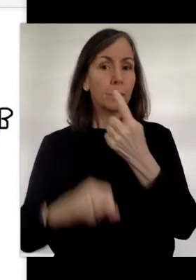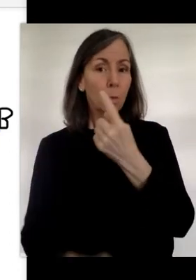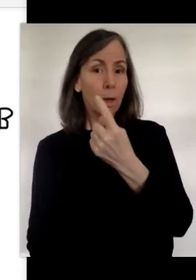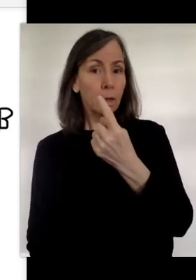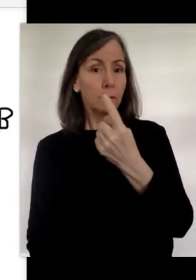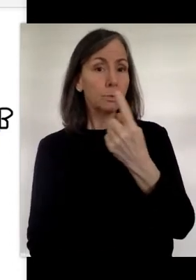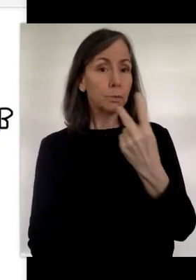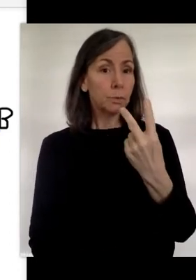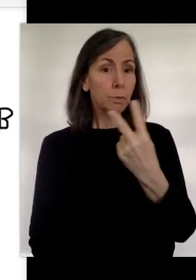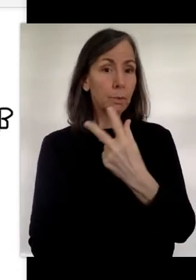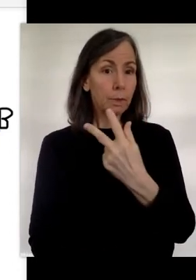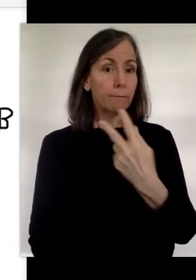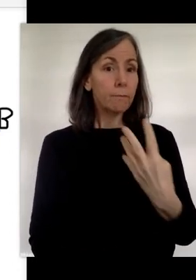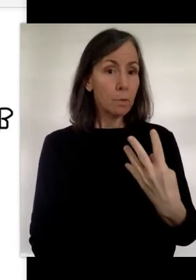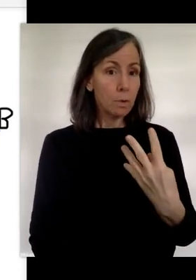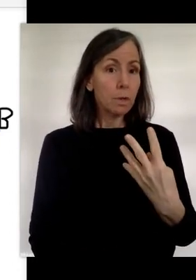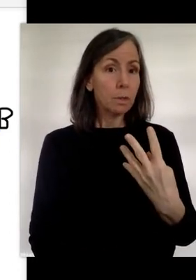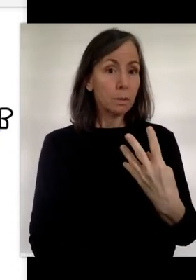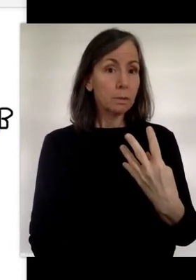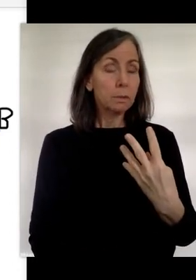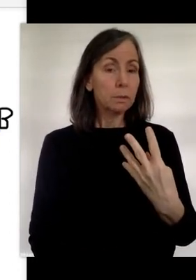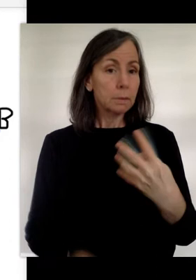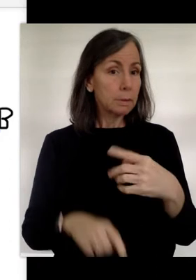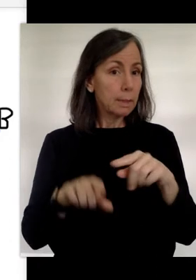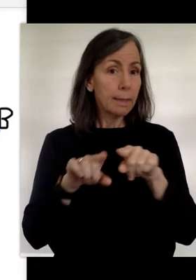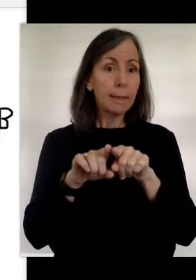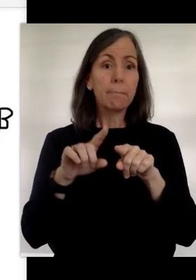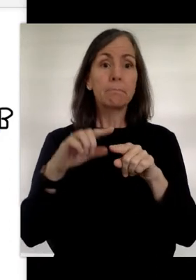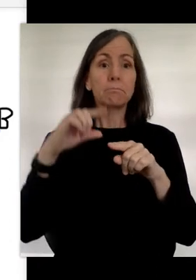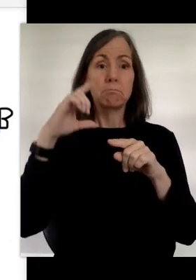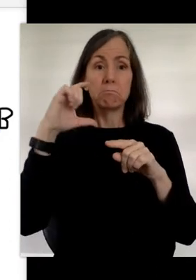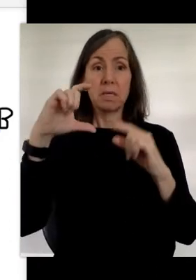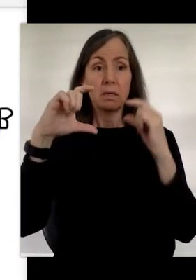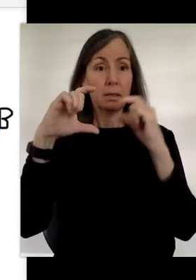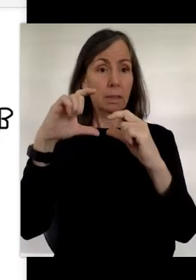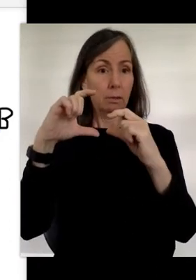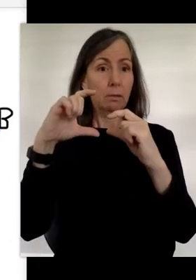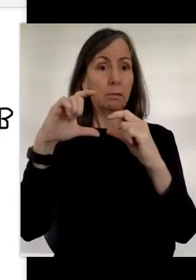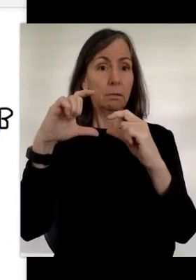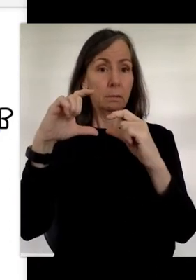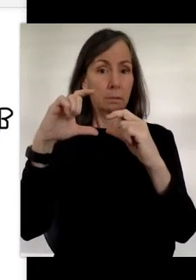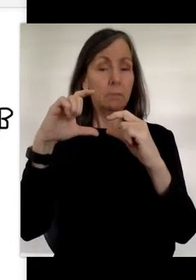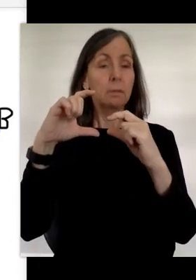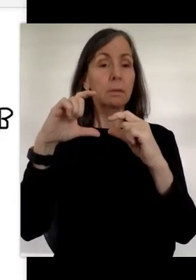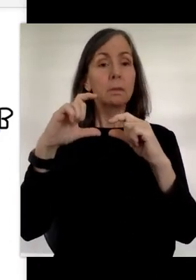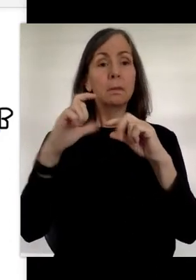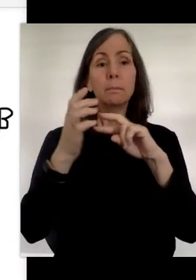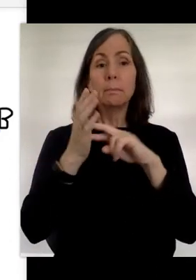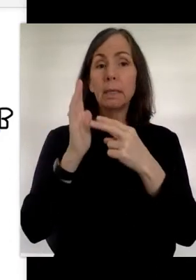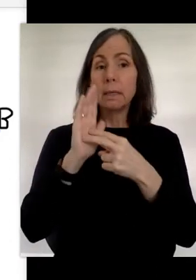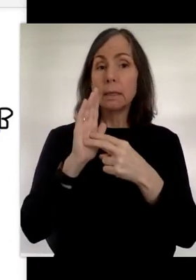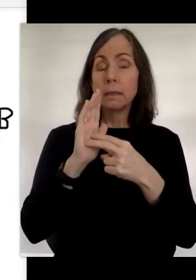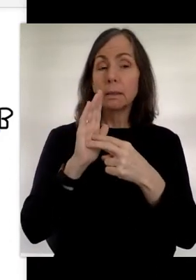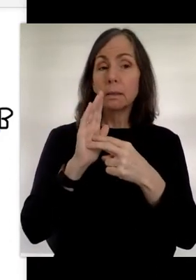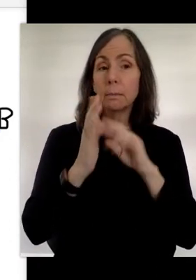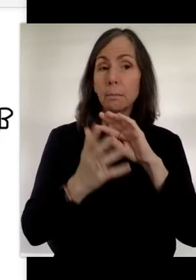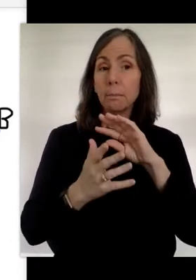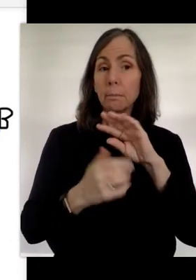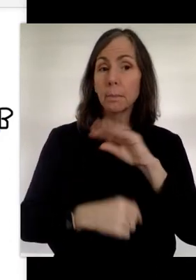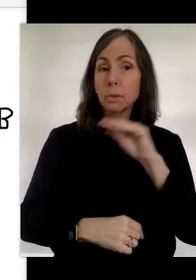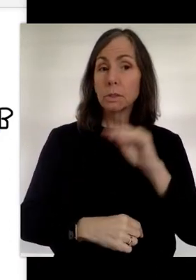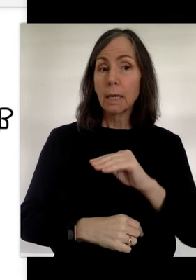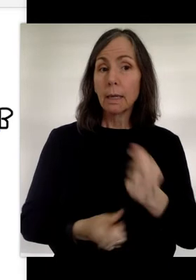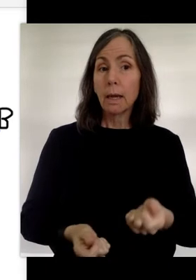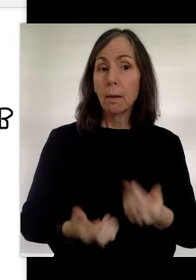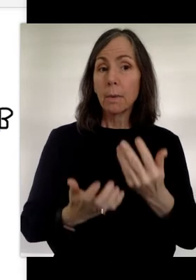3, 4 out of 4 boxes. So that gives us